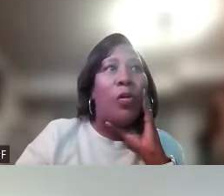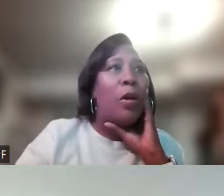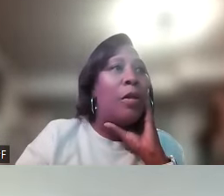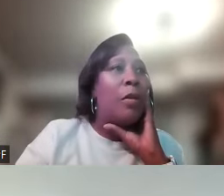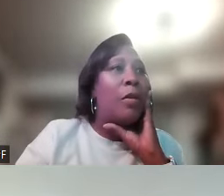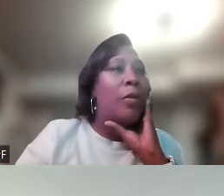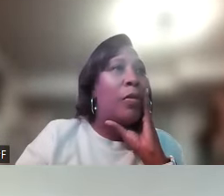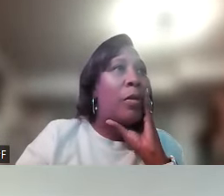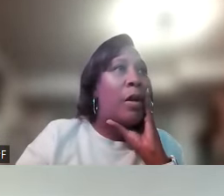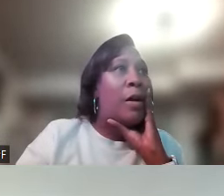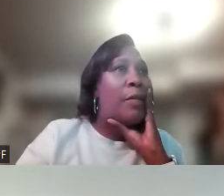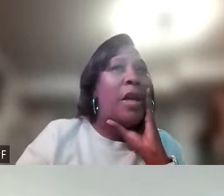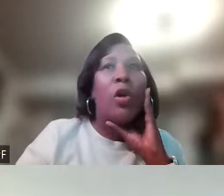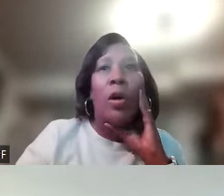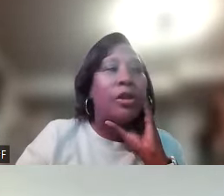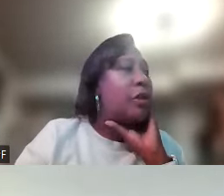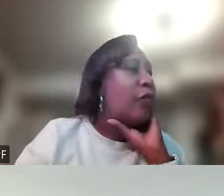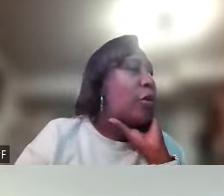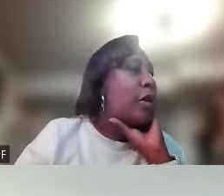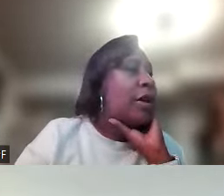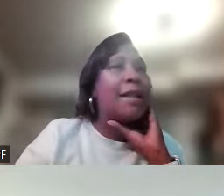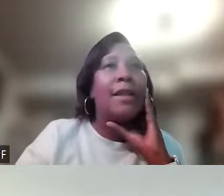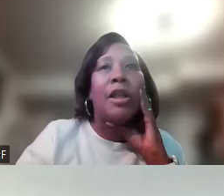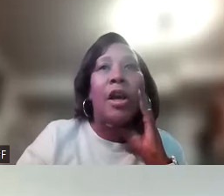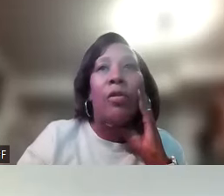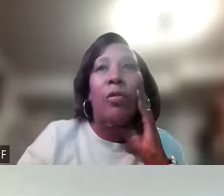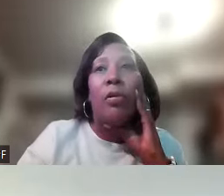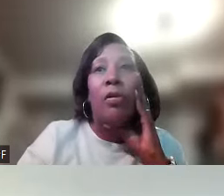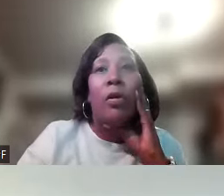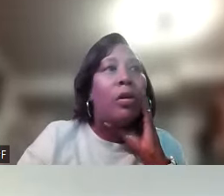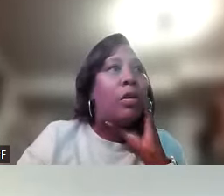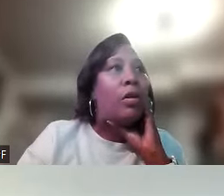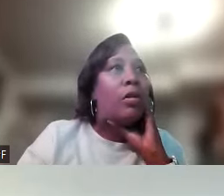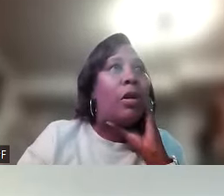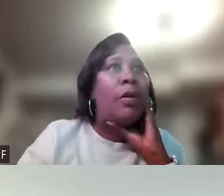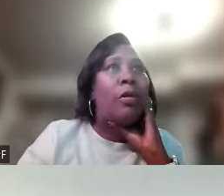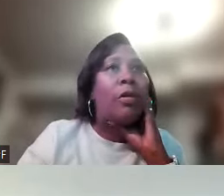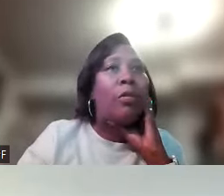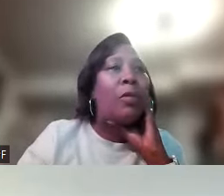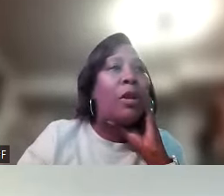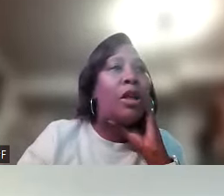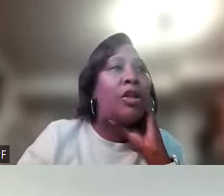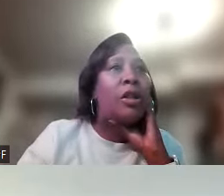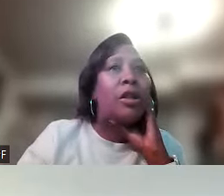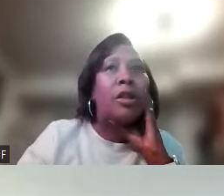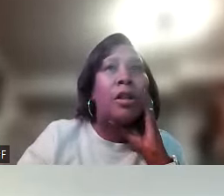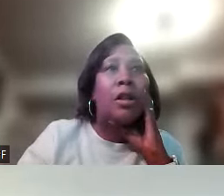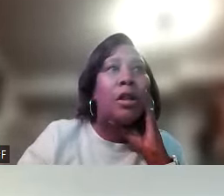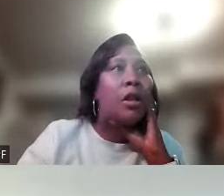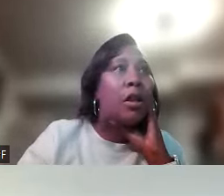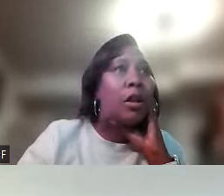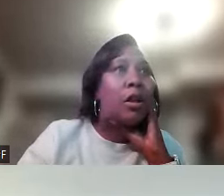Thank you. And any questions for the Access to Care group on their